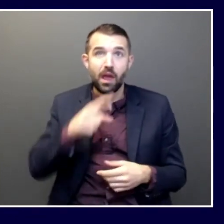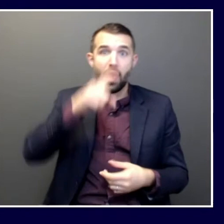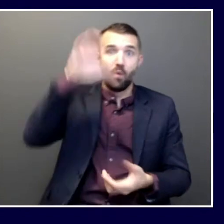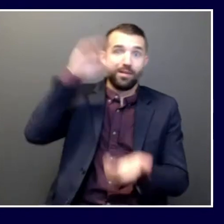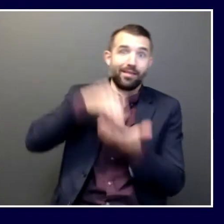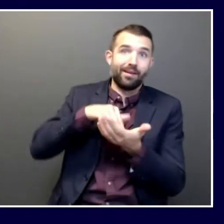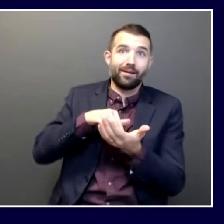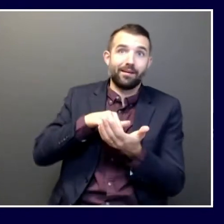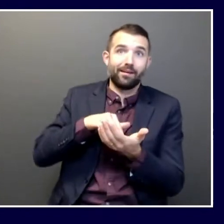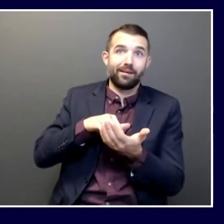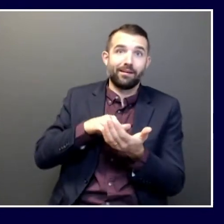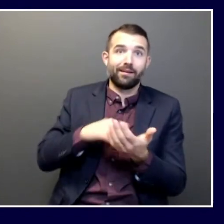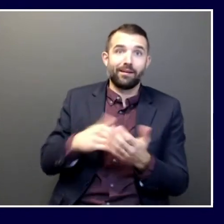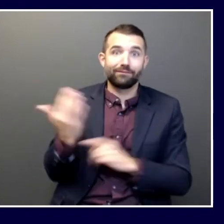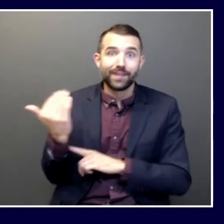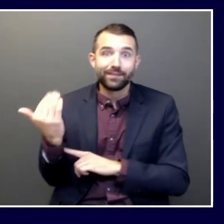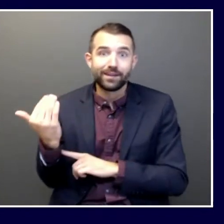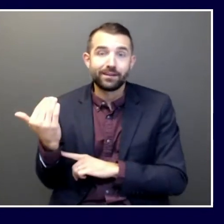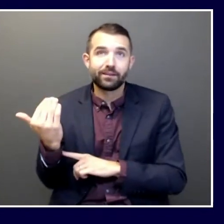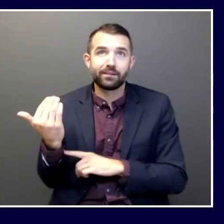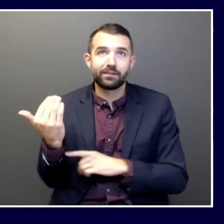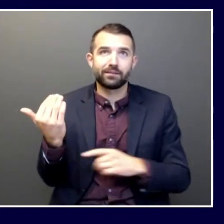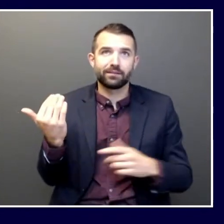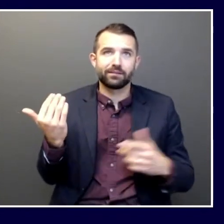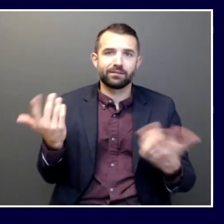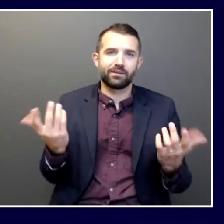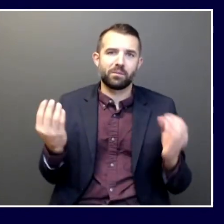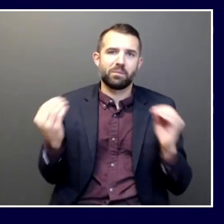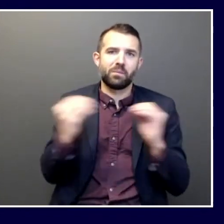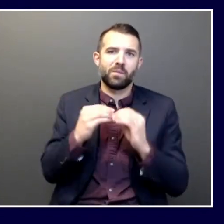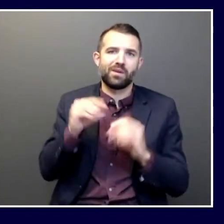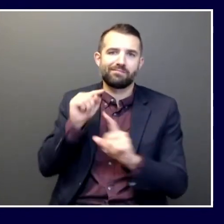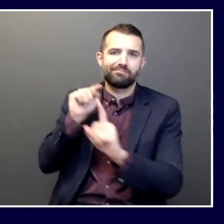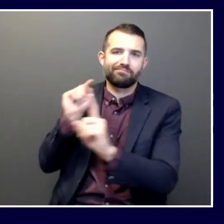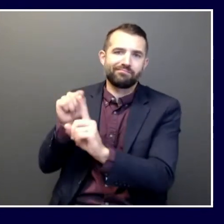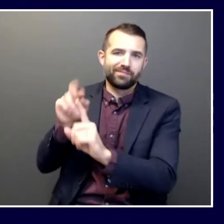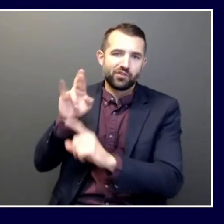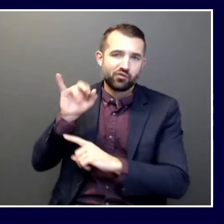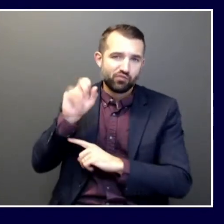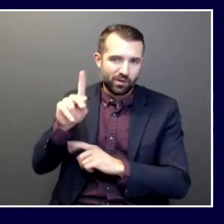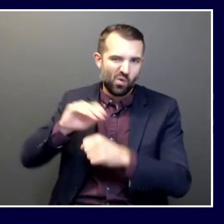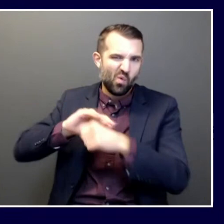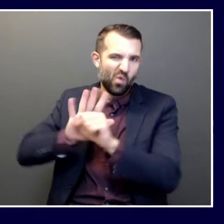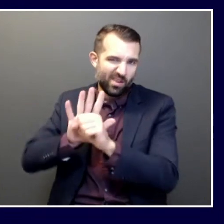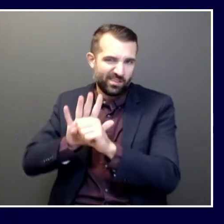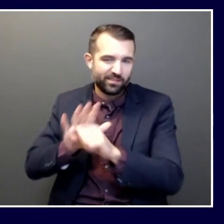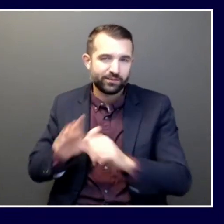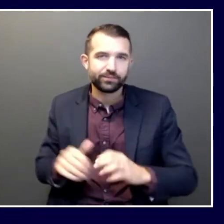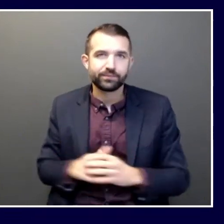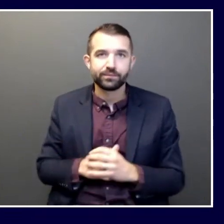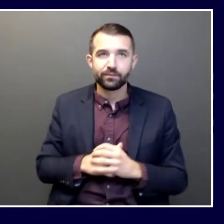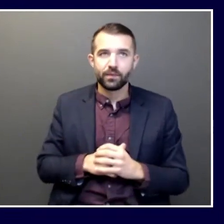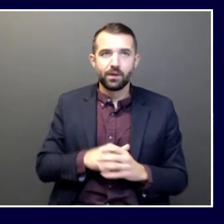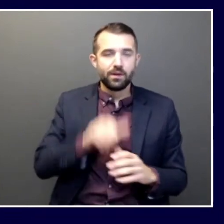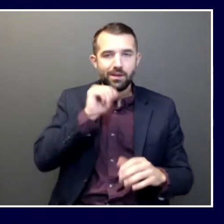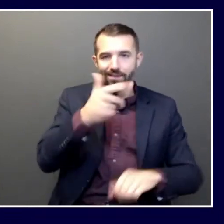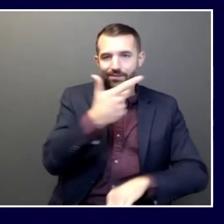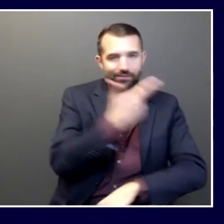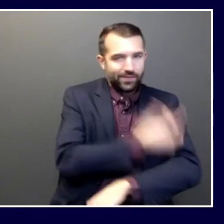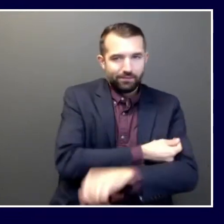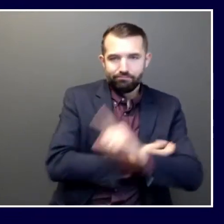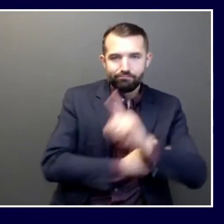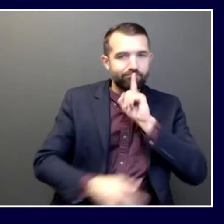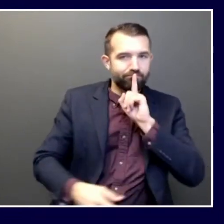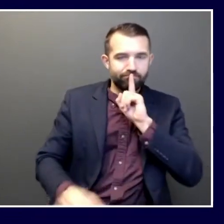clear. The greater risk right now is from the virus, not from the vaccine.